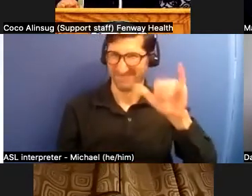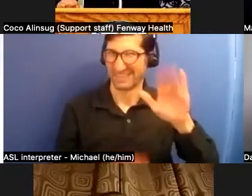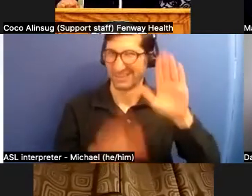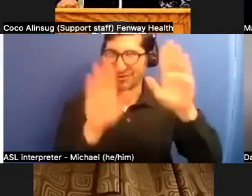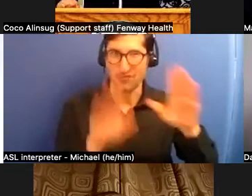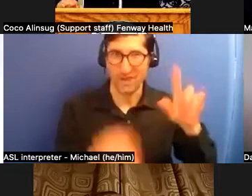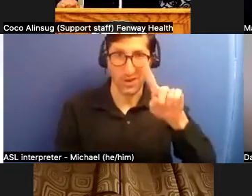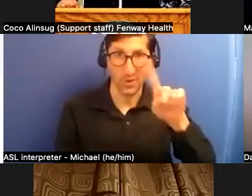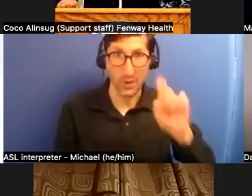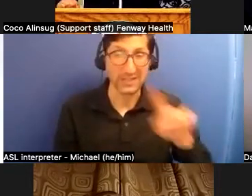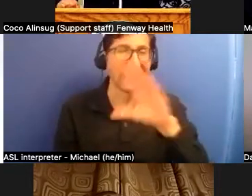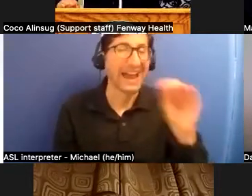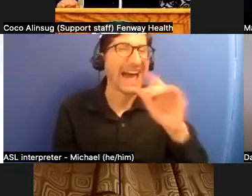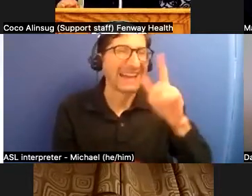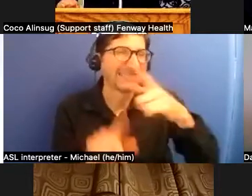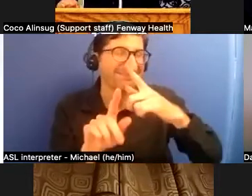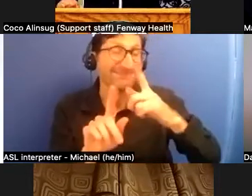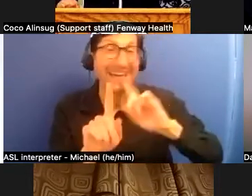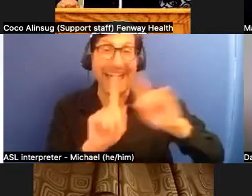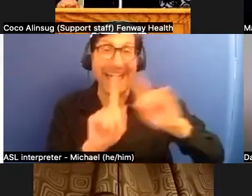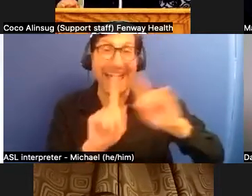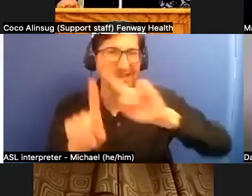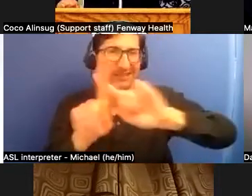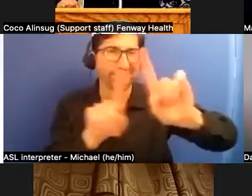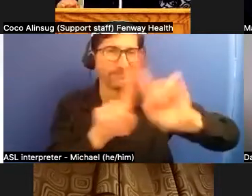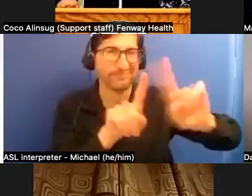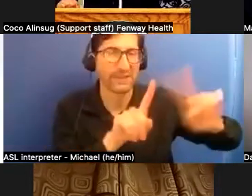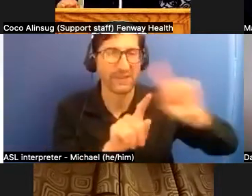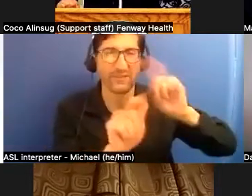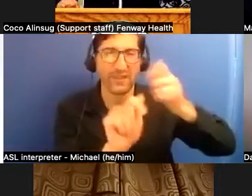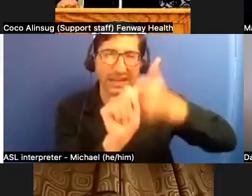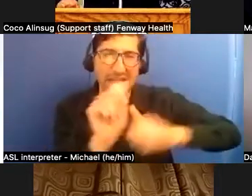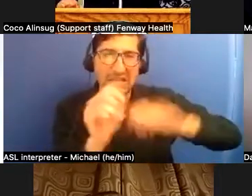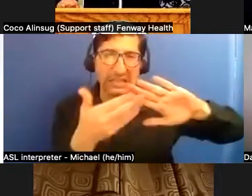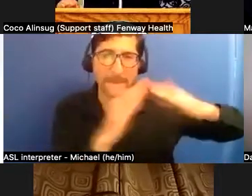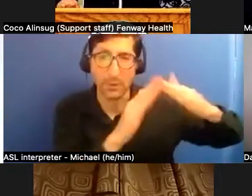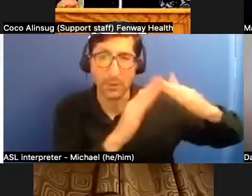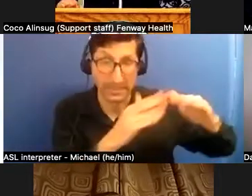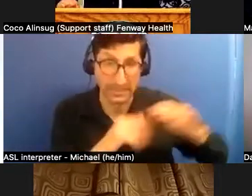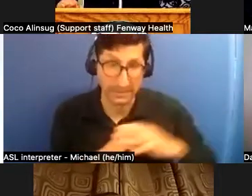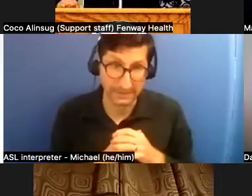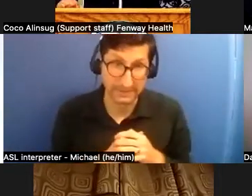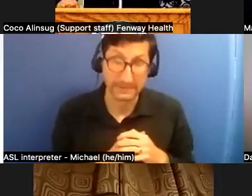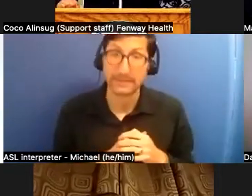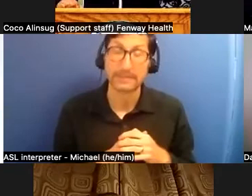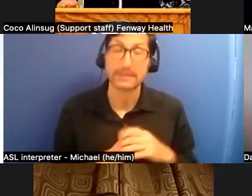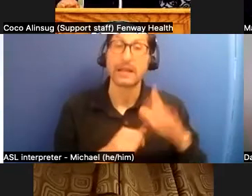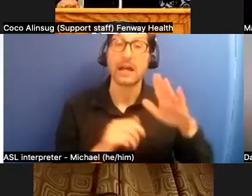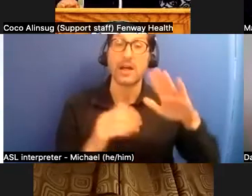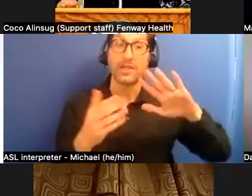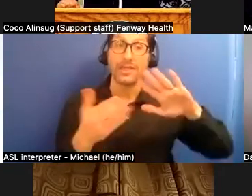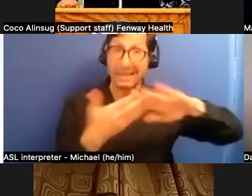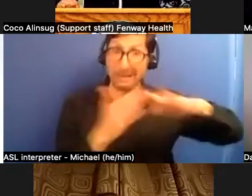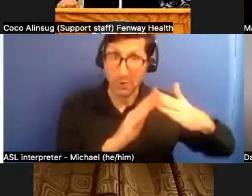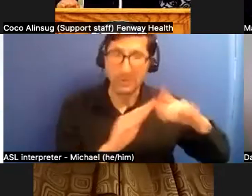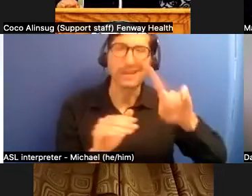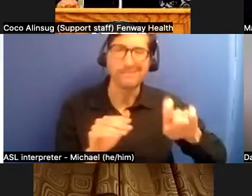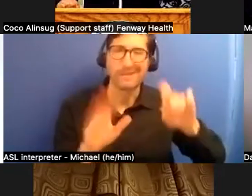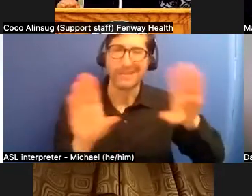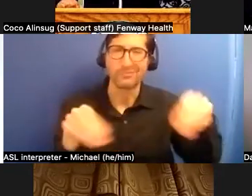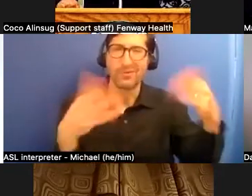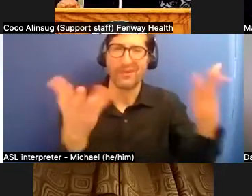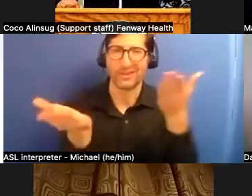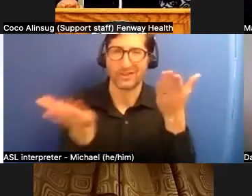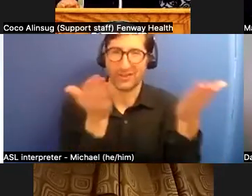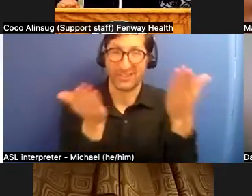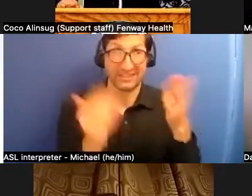question, because I think the foundation of these services must be the community. And I think that's why the work that Somerville